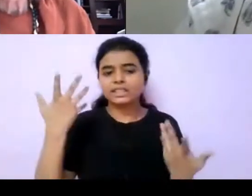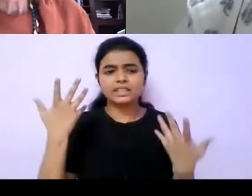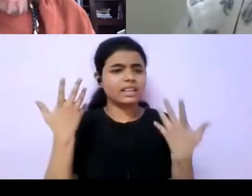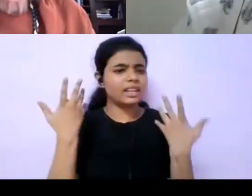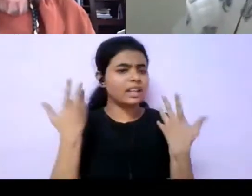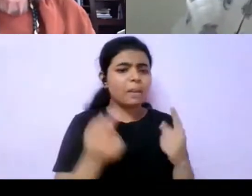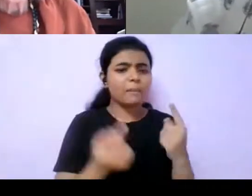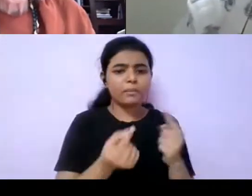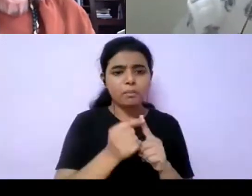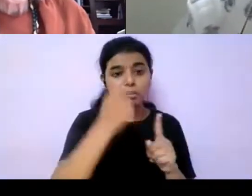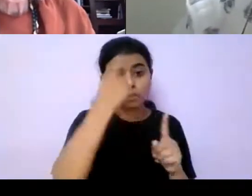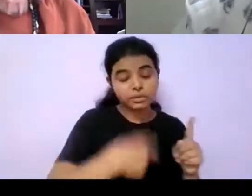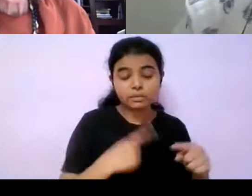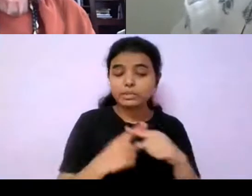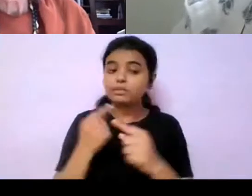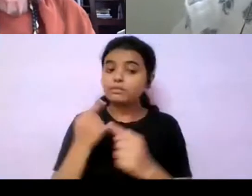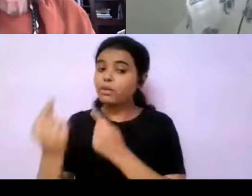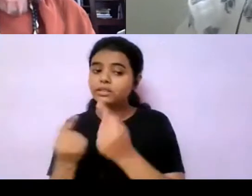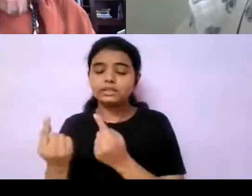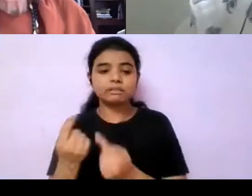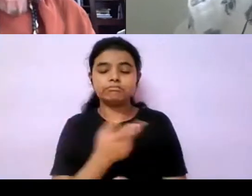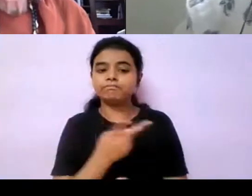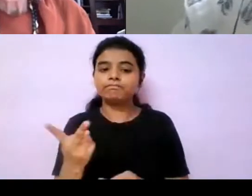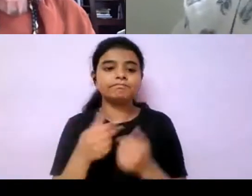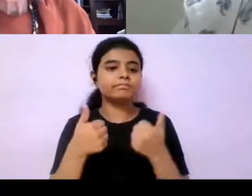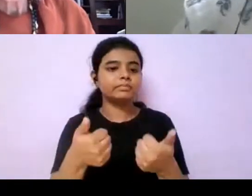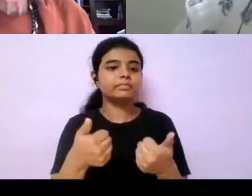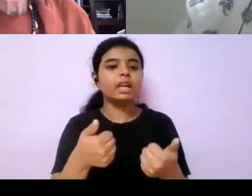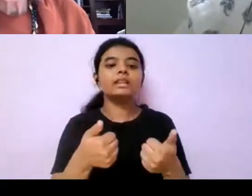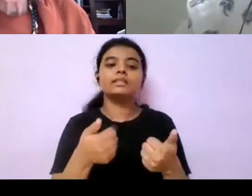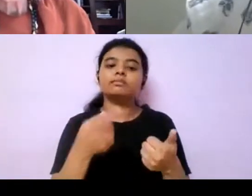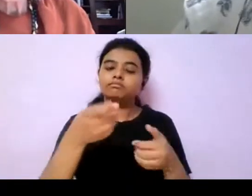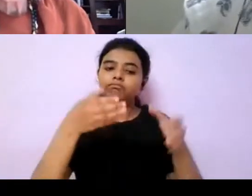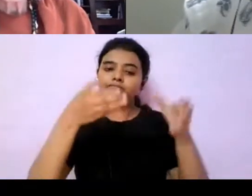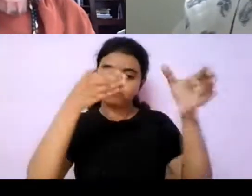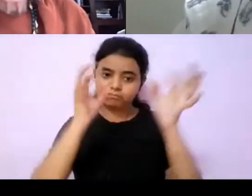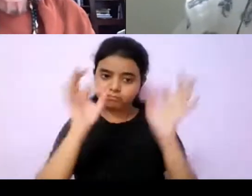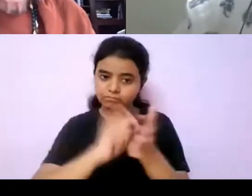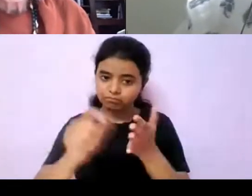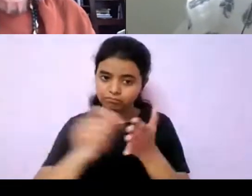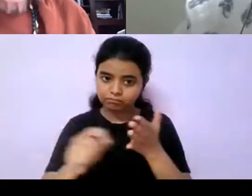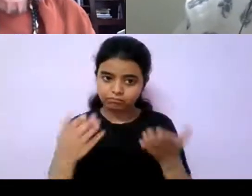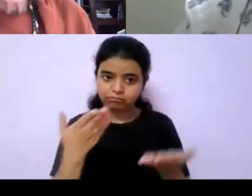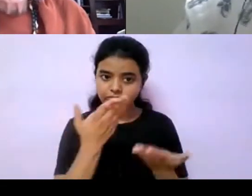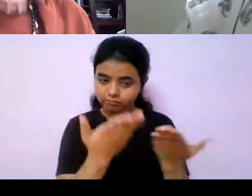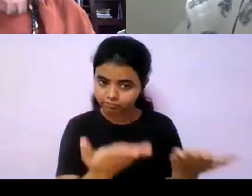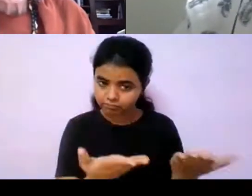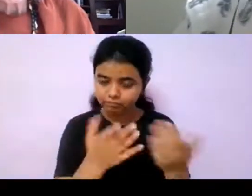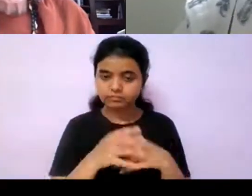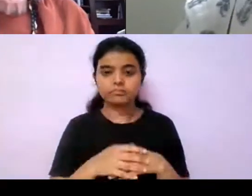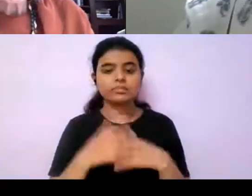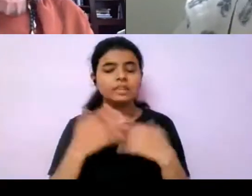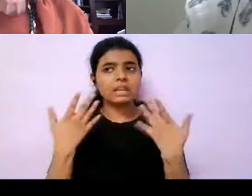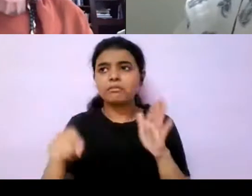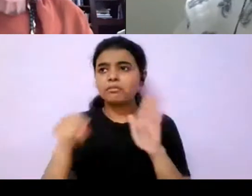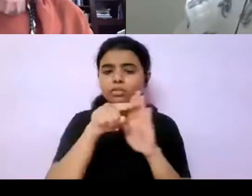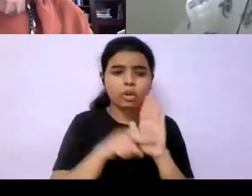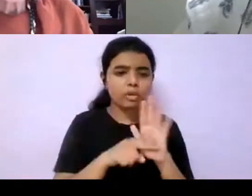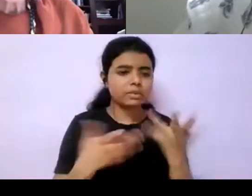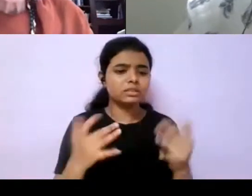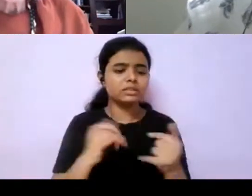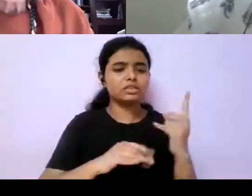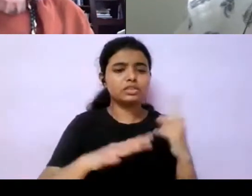political. So Professor Kittay is a philosopher whose primary interests include feminist philosophy, ethics, social and